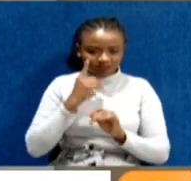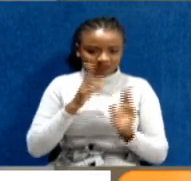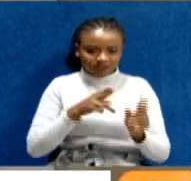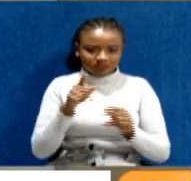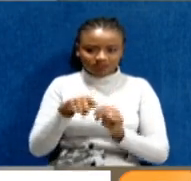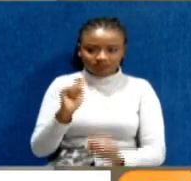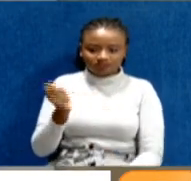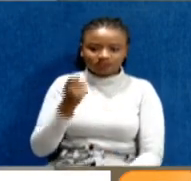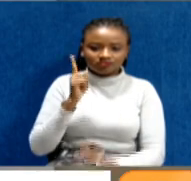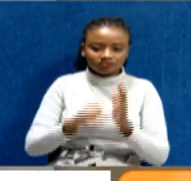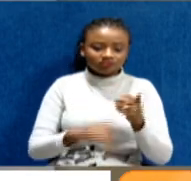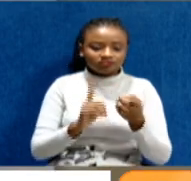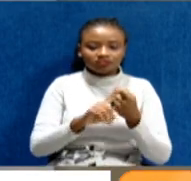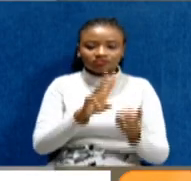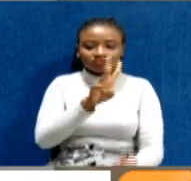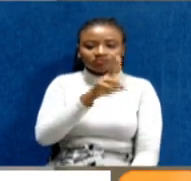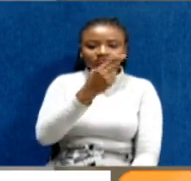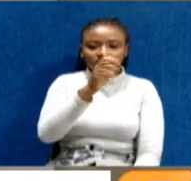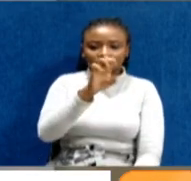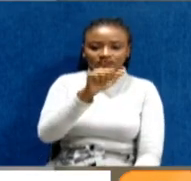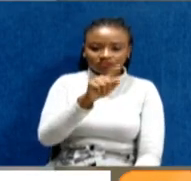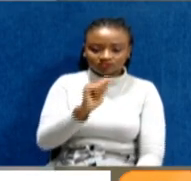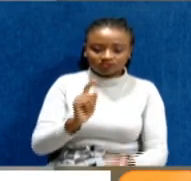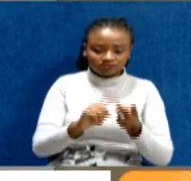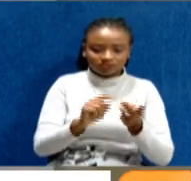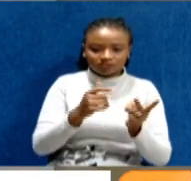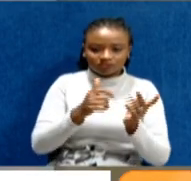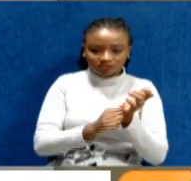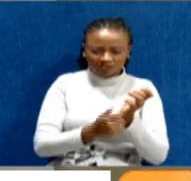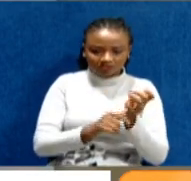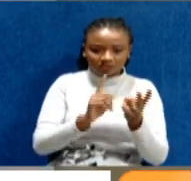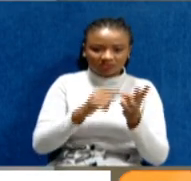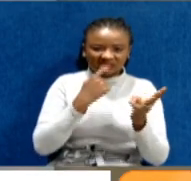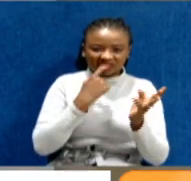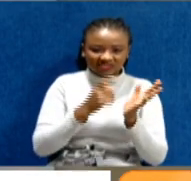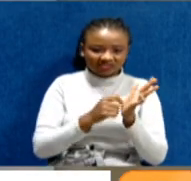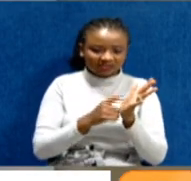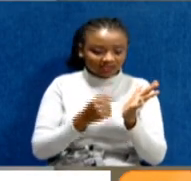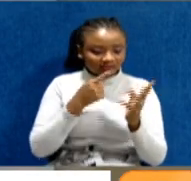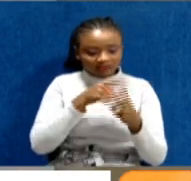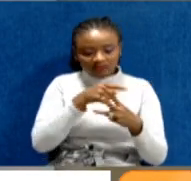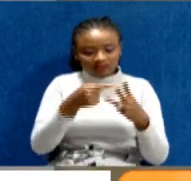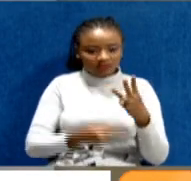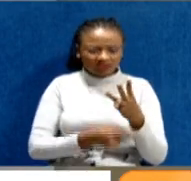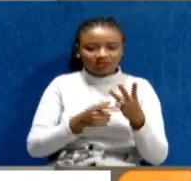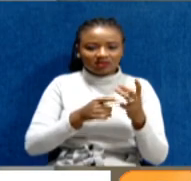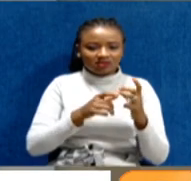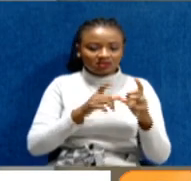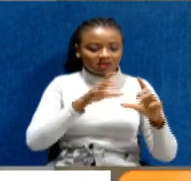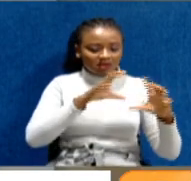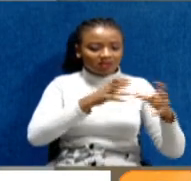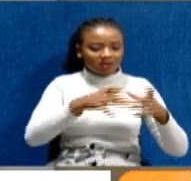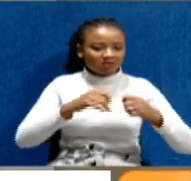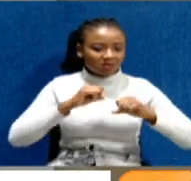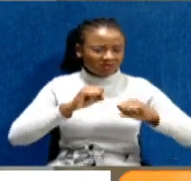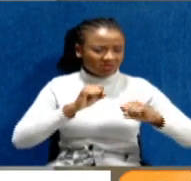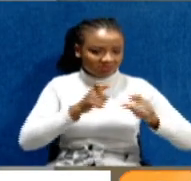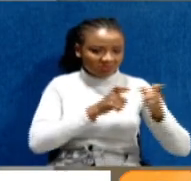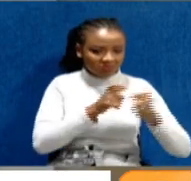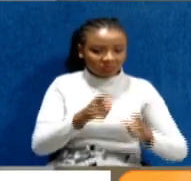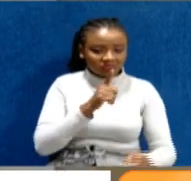which is wheat, which is maize and rice. Those ones are controlled by the multinational companies. Yeah. But you'll